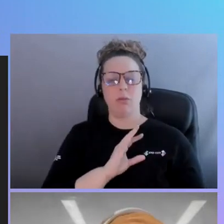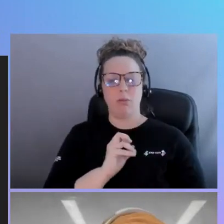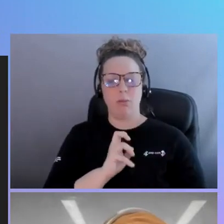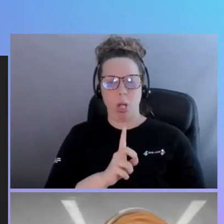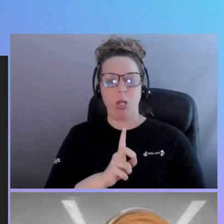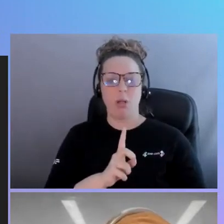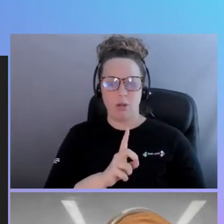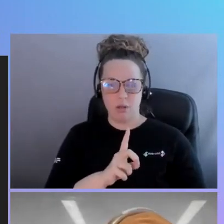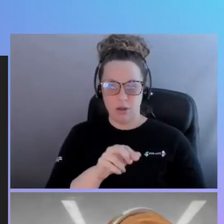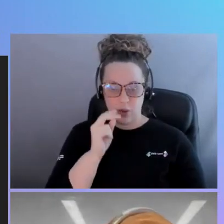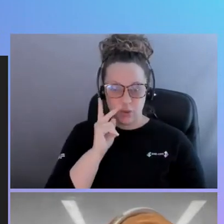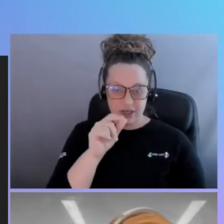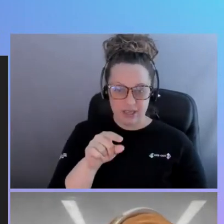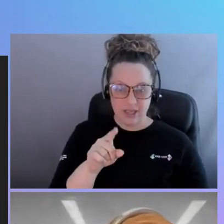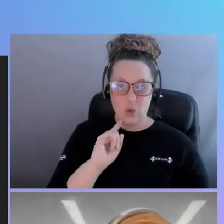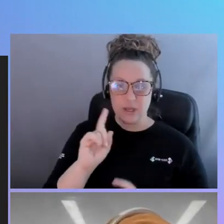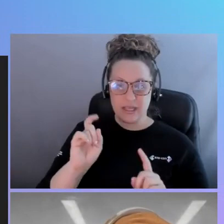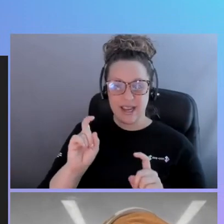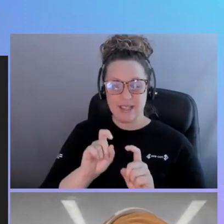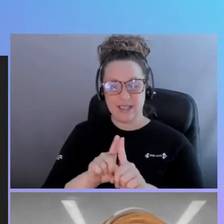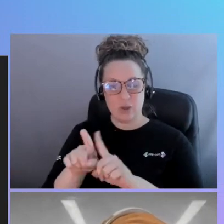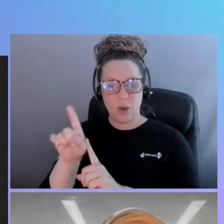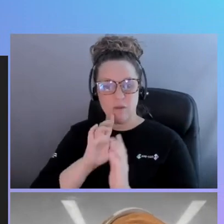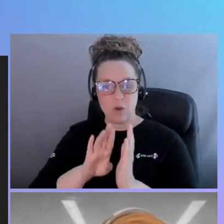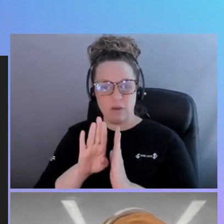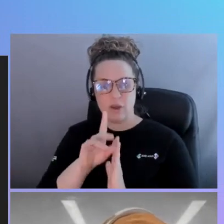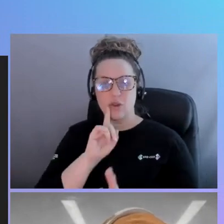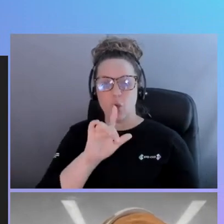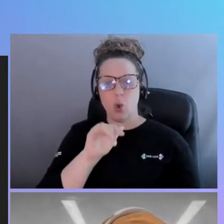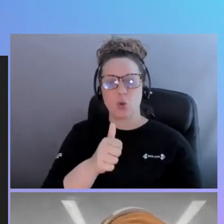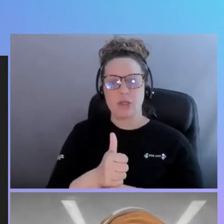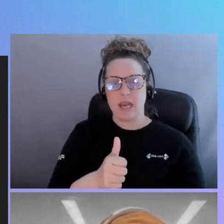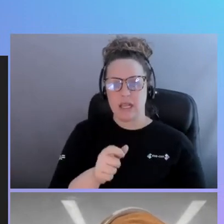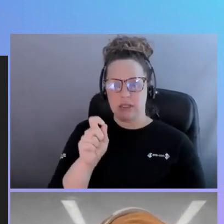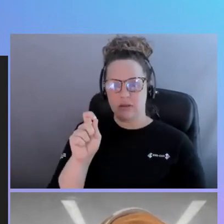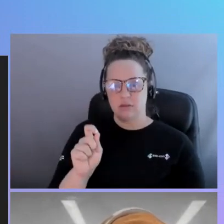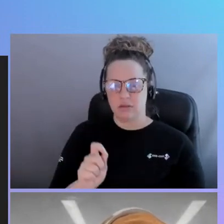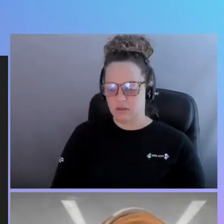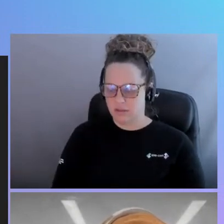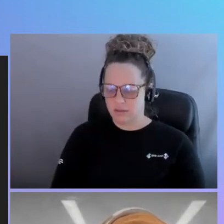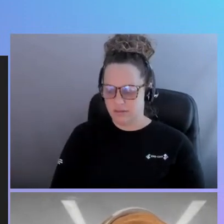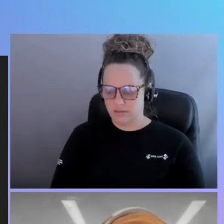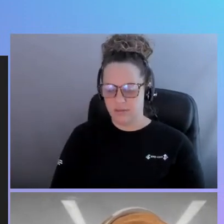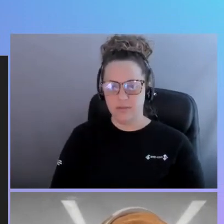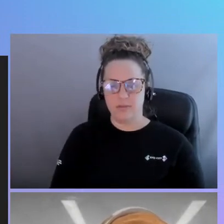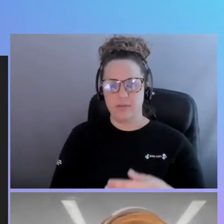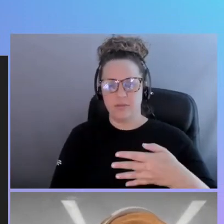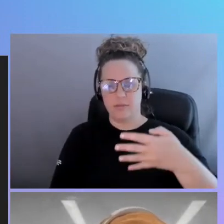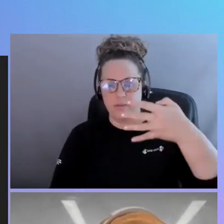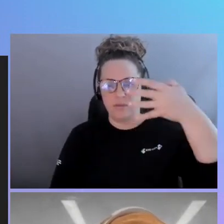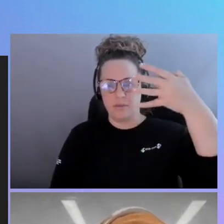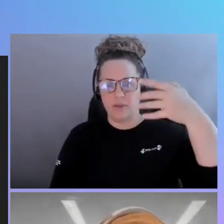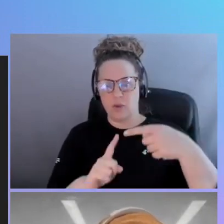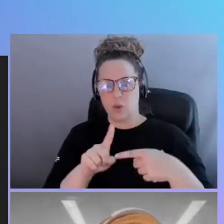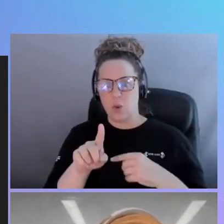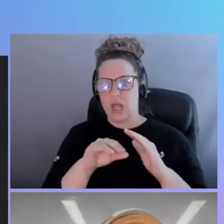as well if you're developing. So if you go to settings and you scroll down to accessibility,